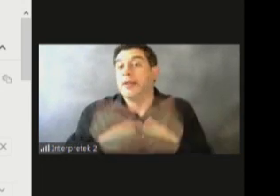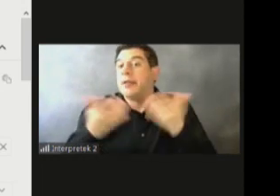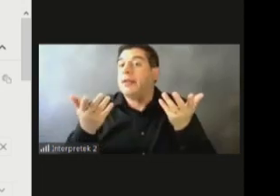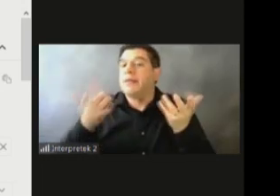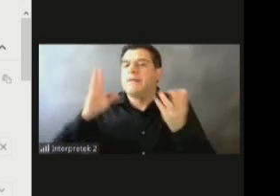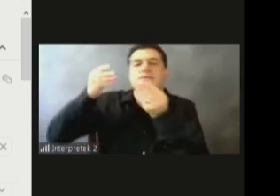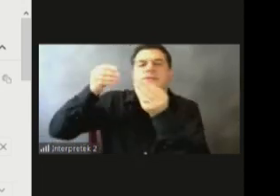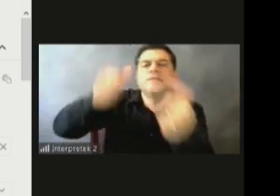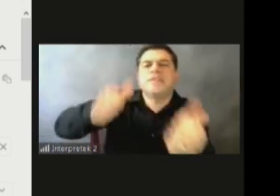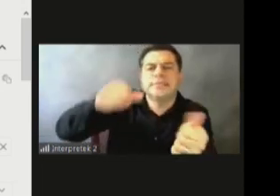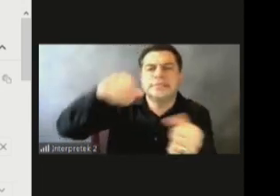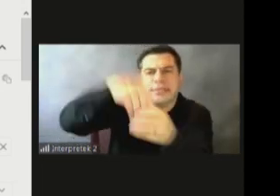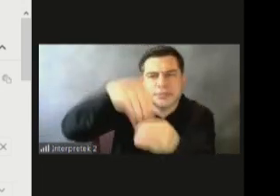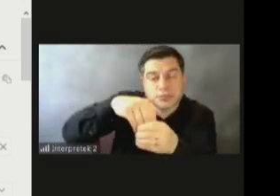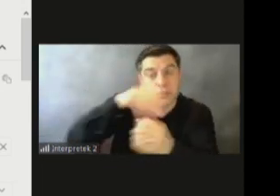of developing housing.